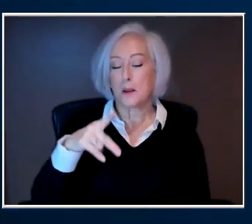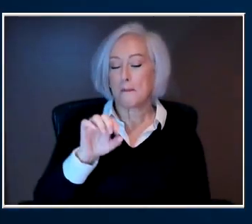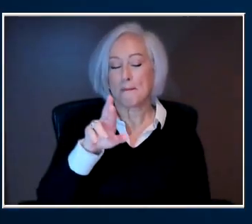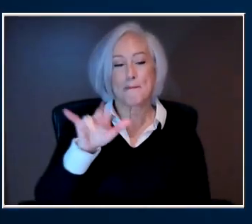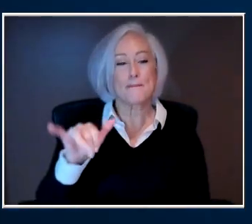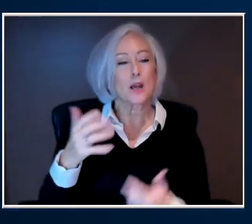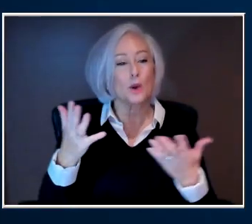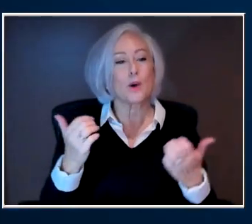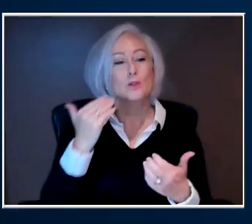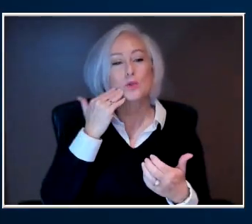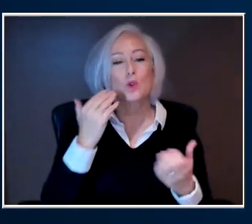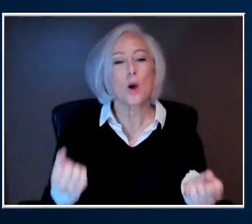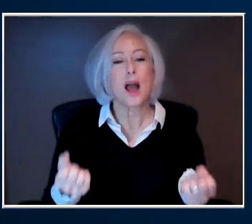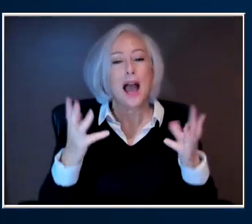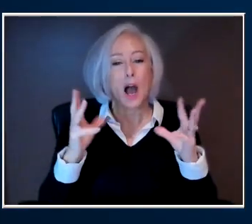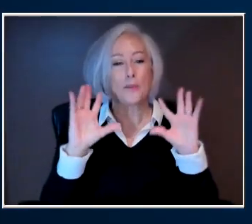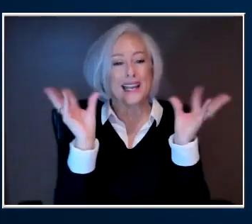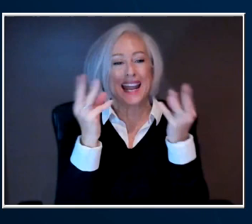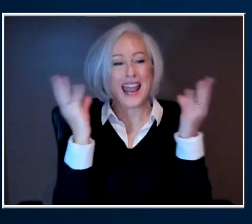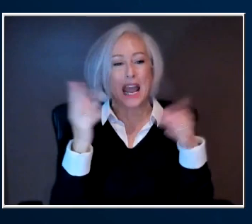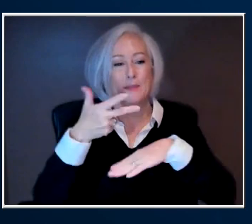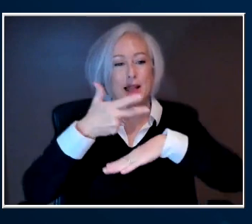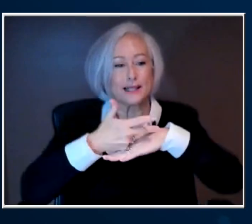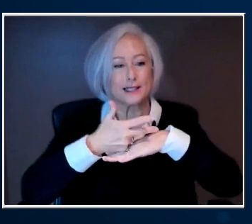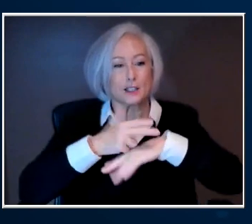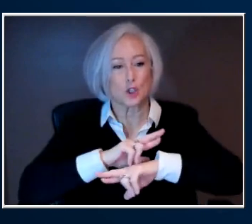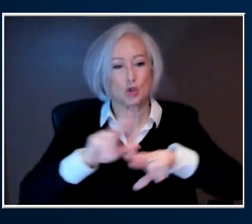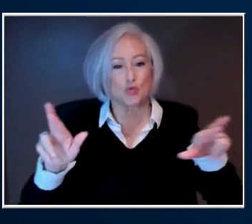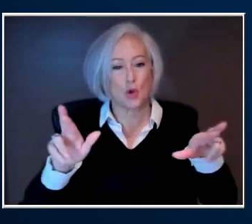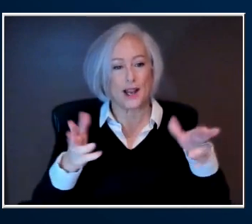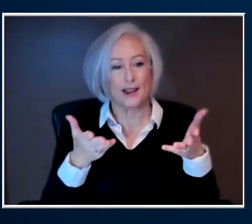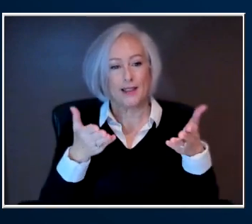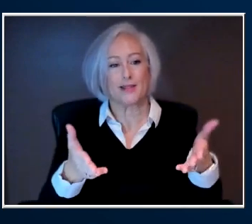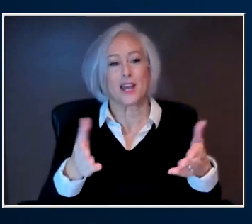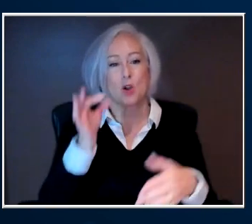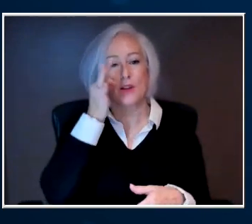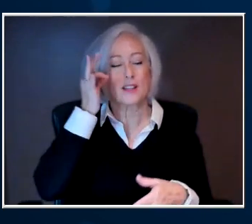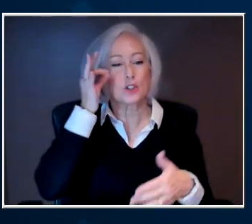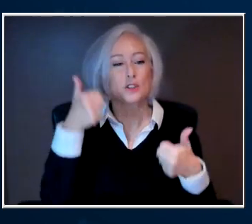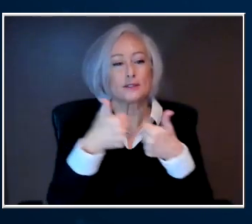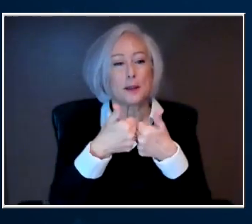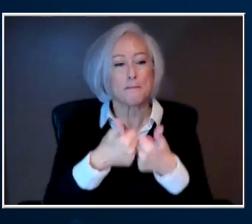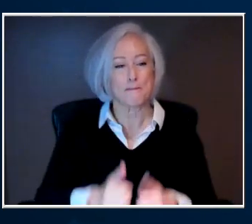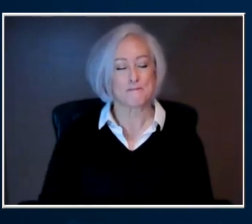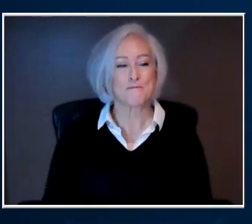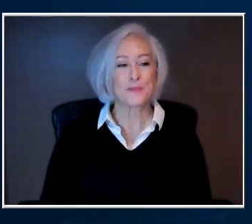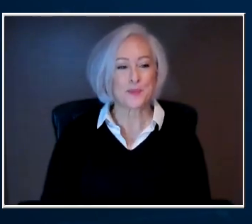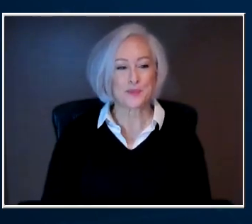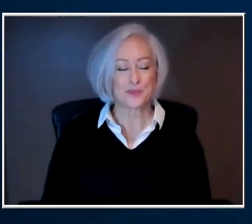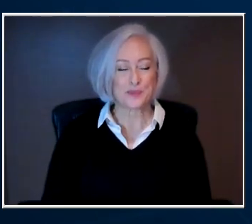are in standby at any given time out at a Chiefs game?